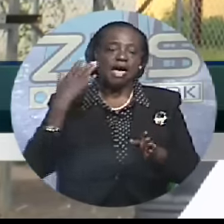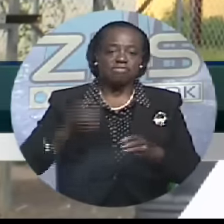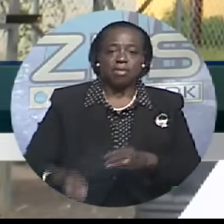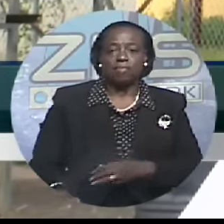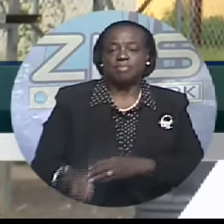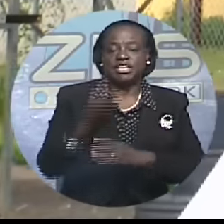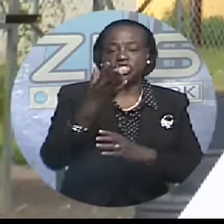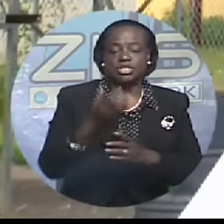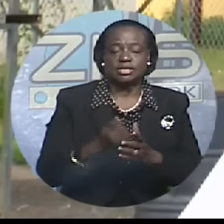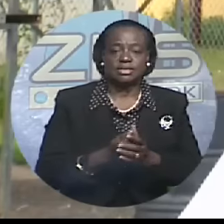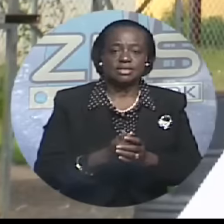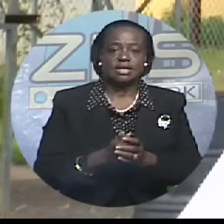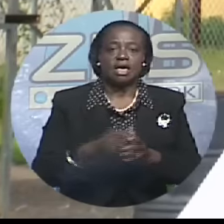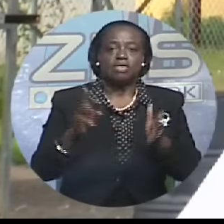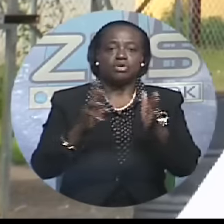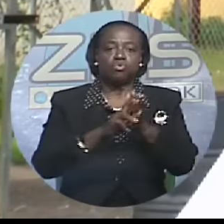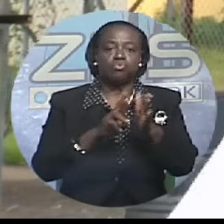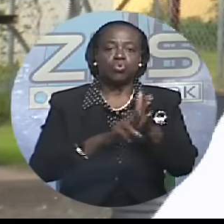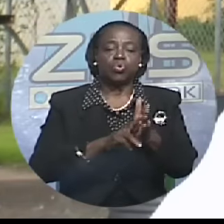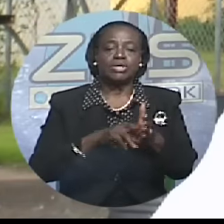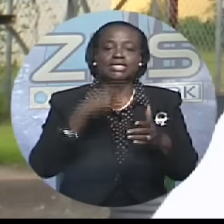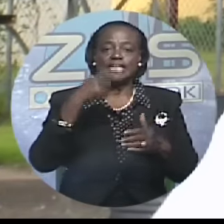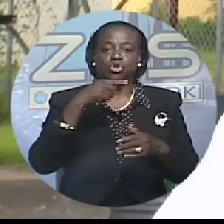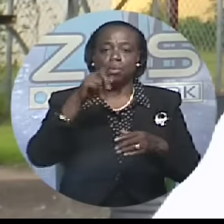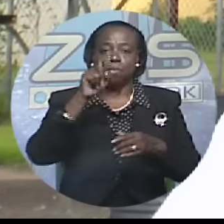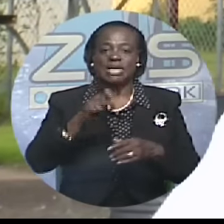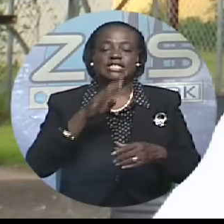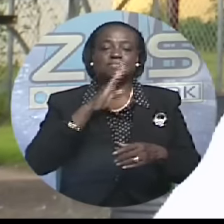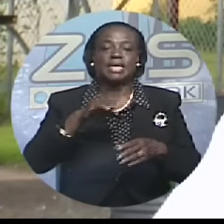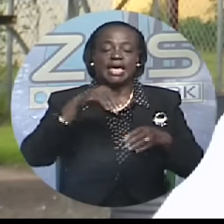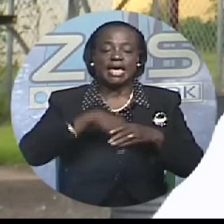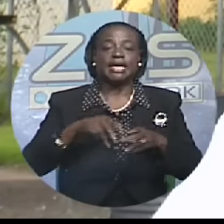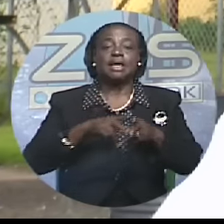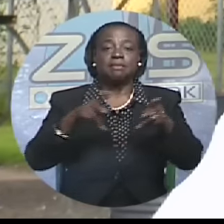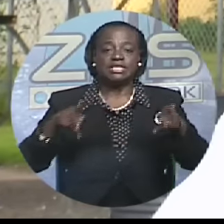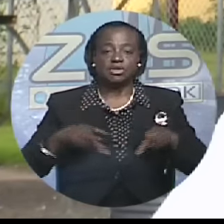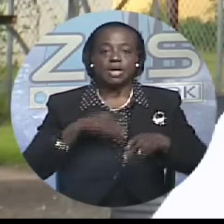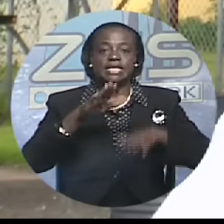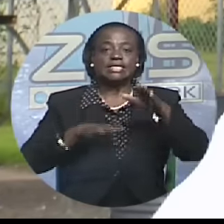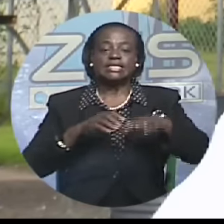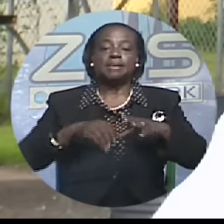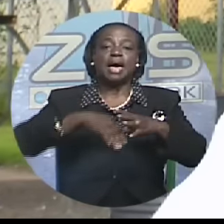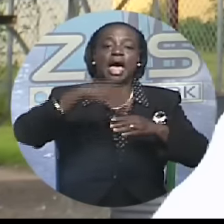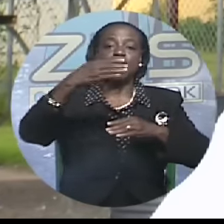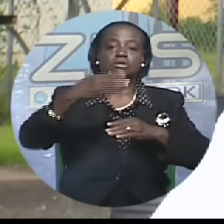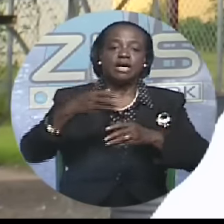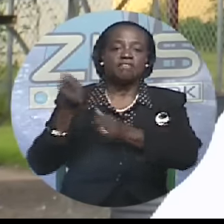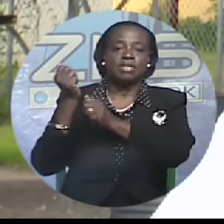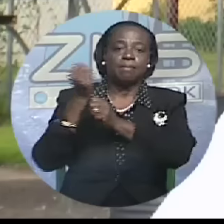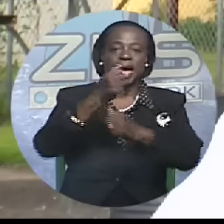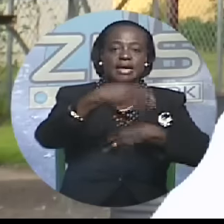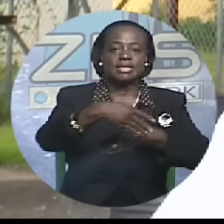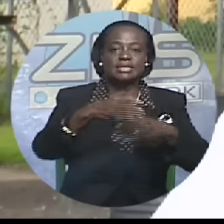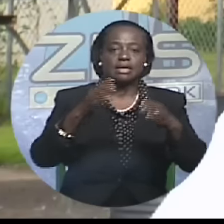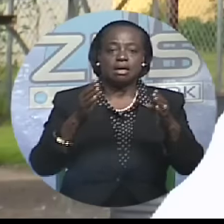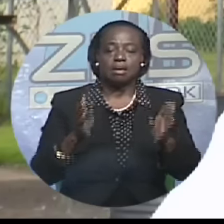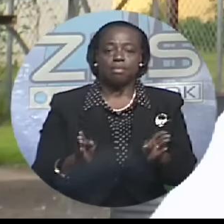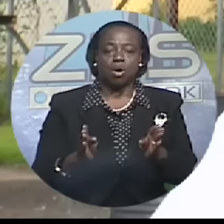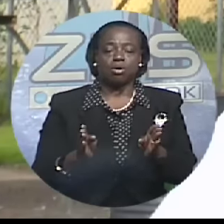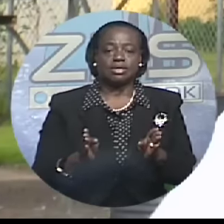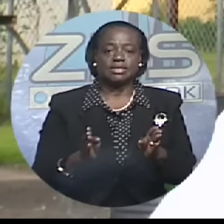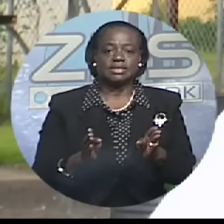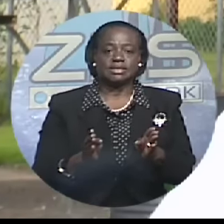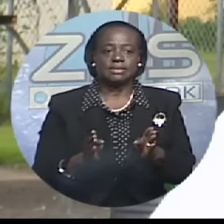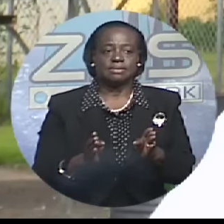And the rule indicates that you must be in a position, all right, when you step out of the batter's box, the ball is in a position, a particular position, the